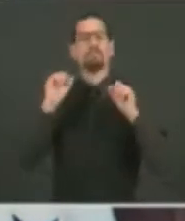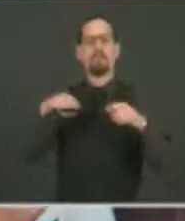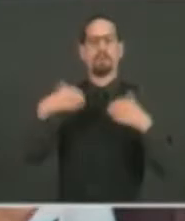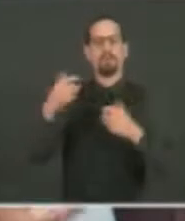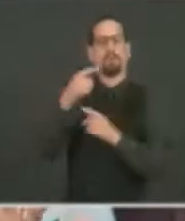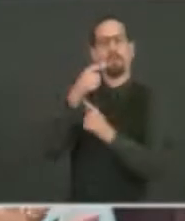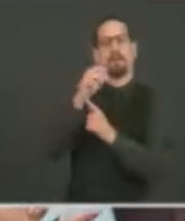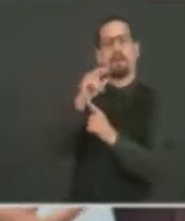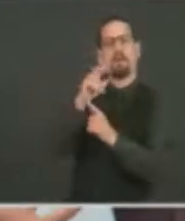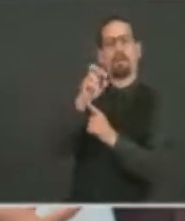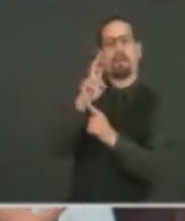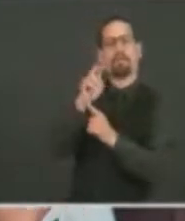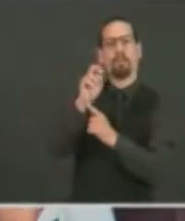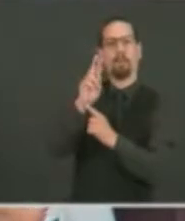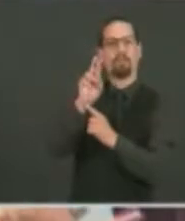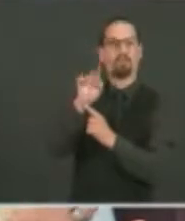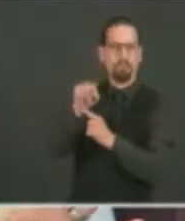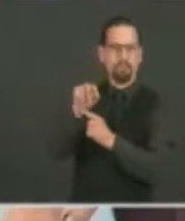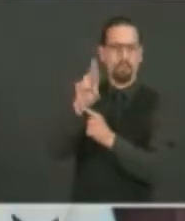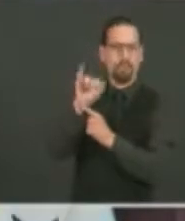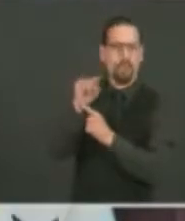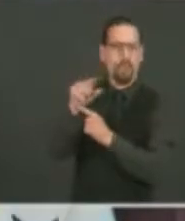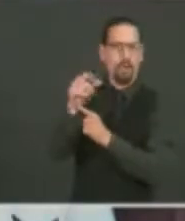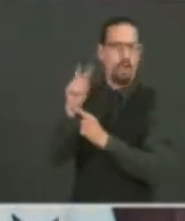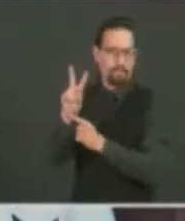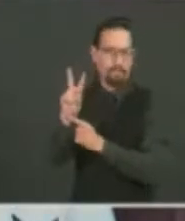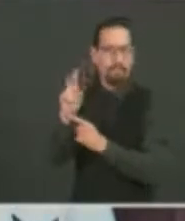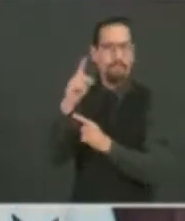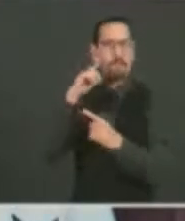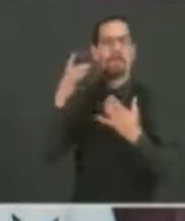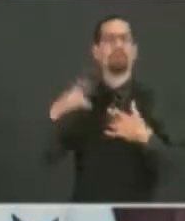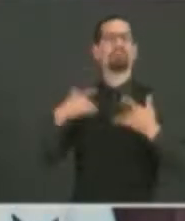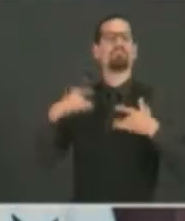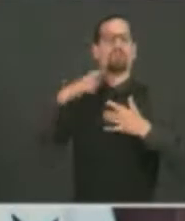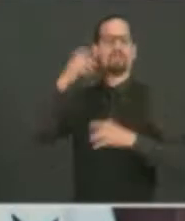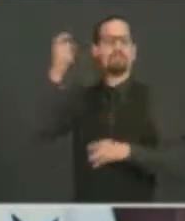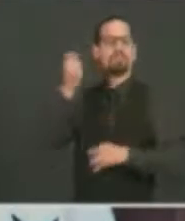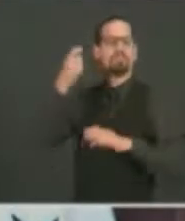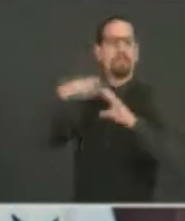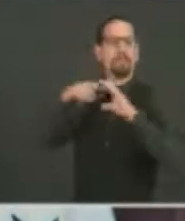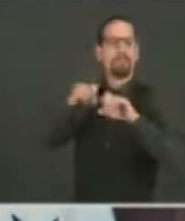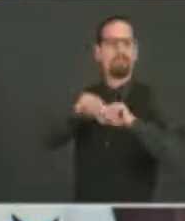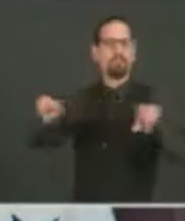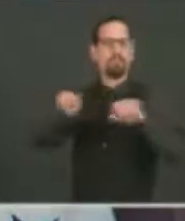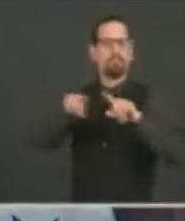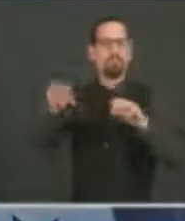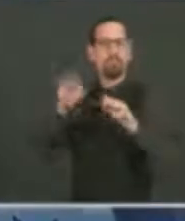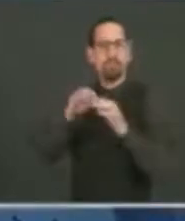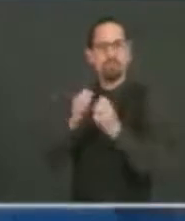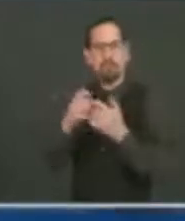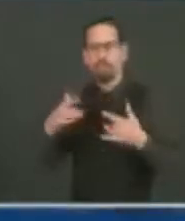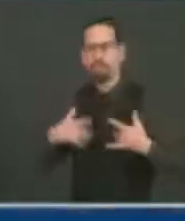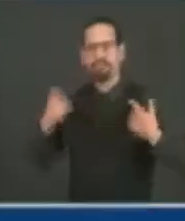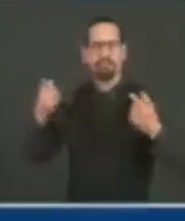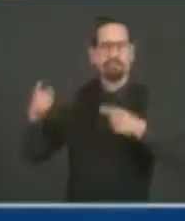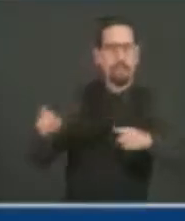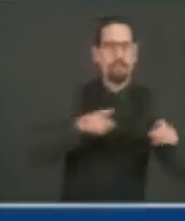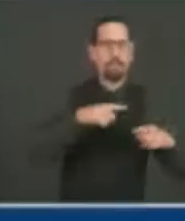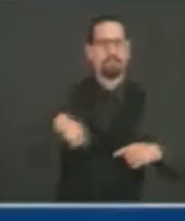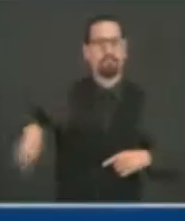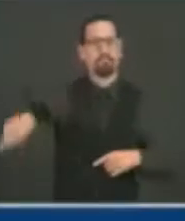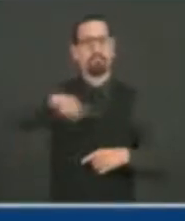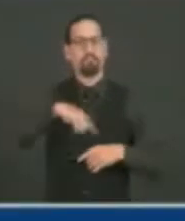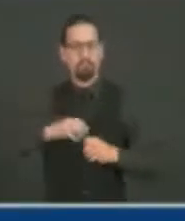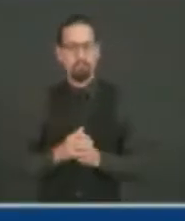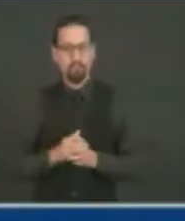governor.ri.gov. You'll get an email update every day. Okay, so we'll begin today, as we always do, with the data,